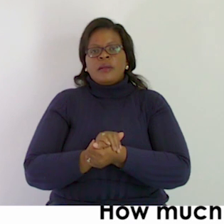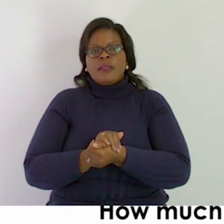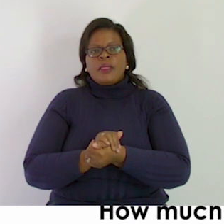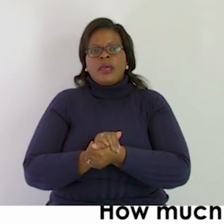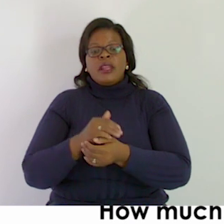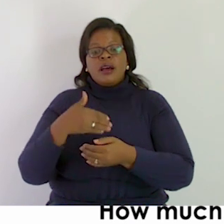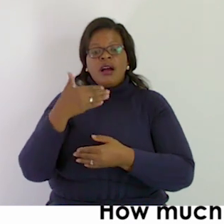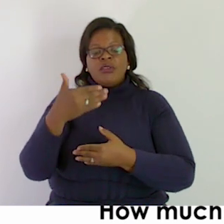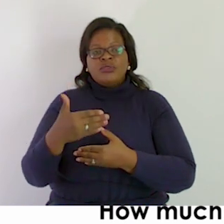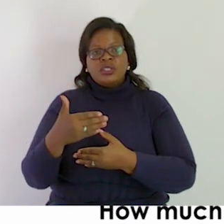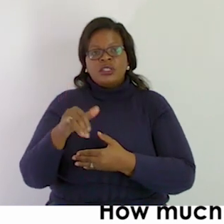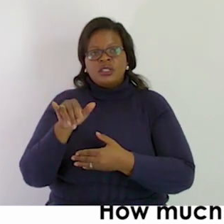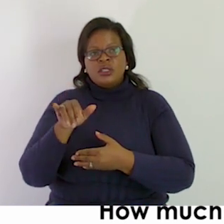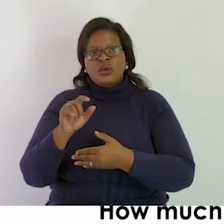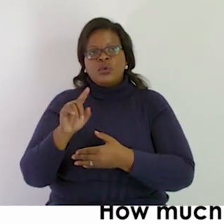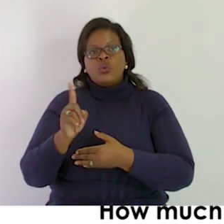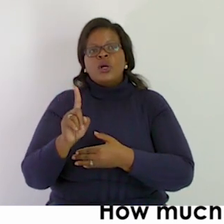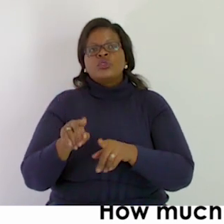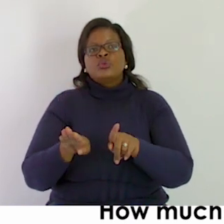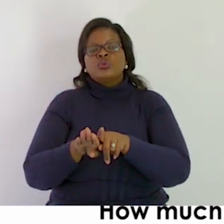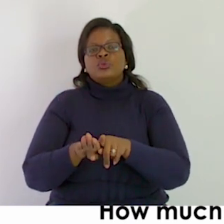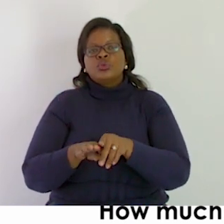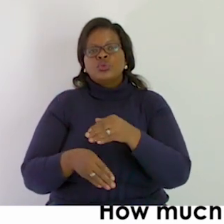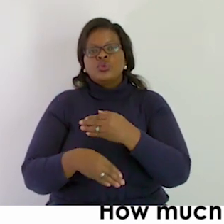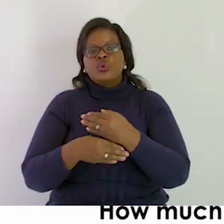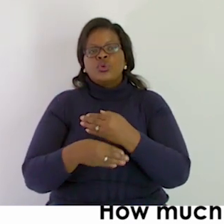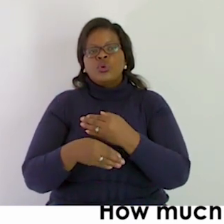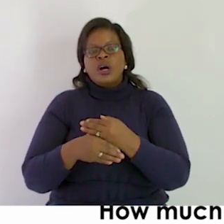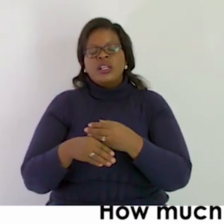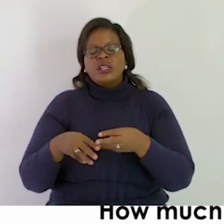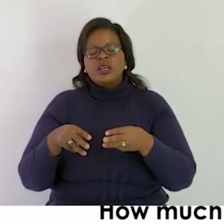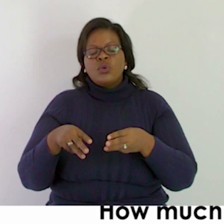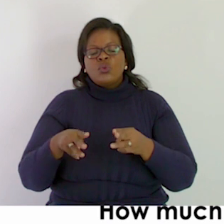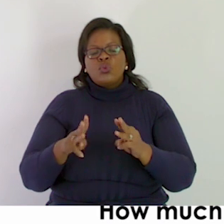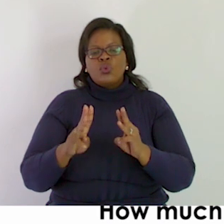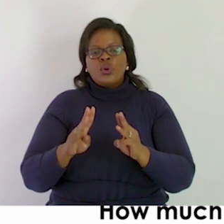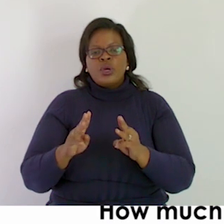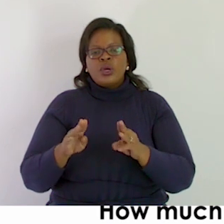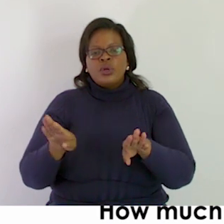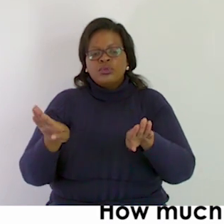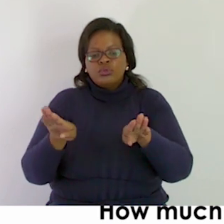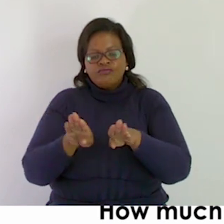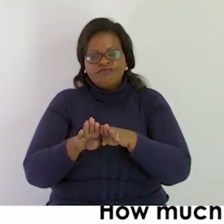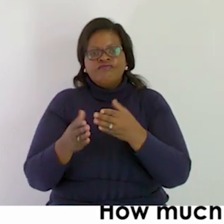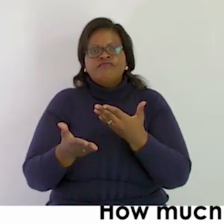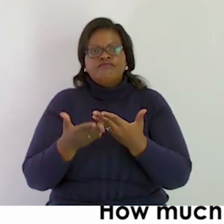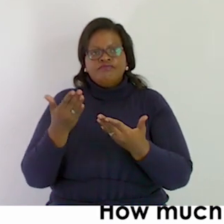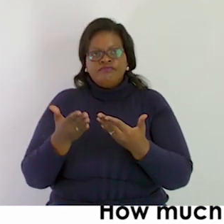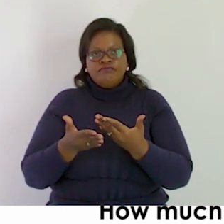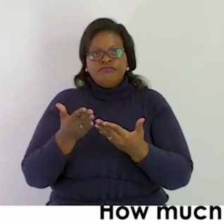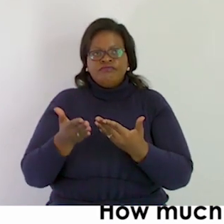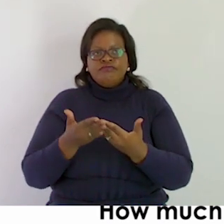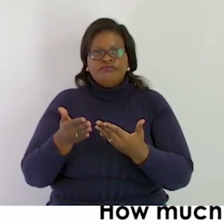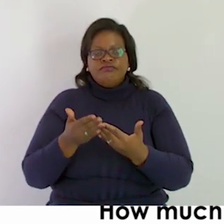that, what you do, you add them in a way to make it easy.